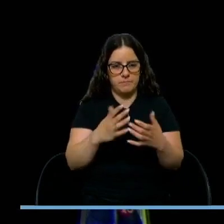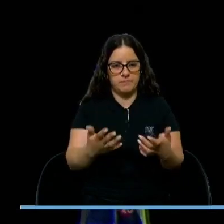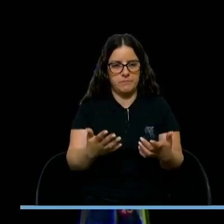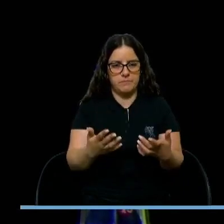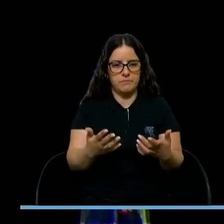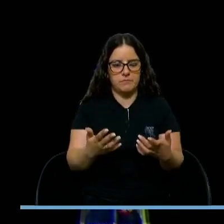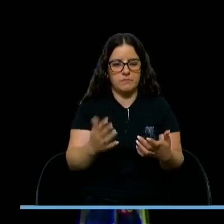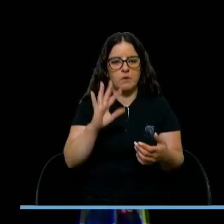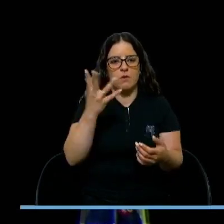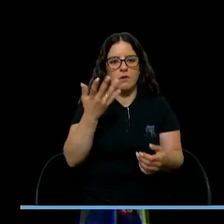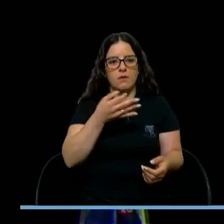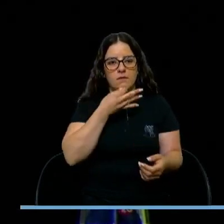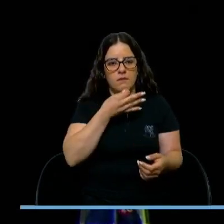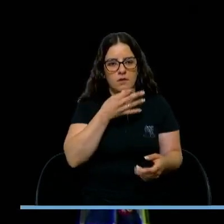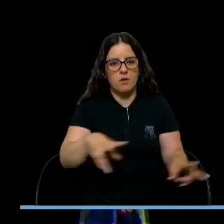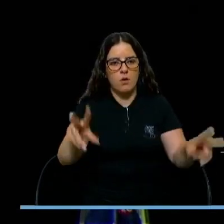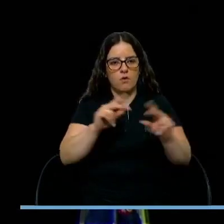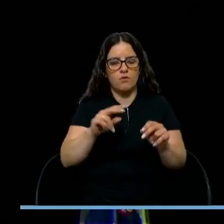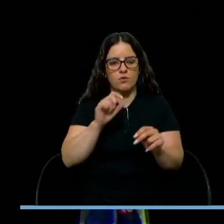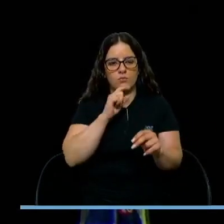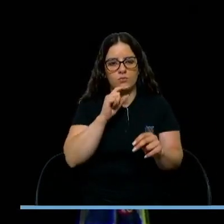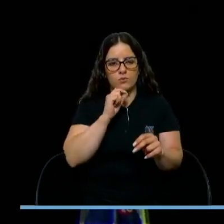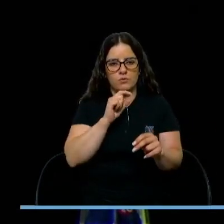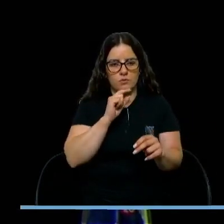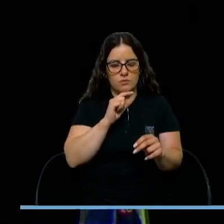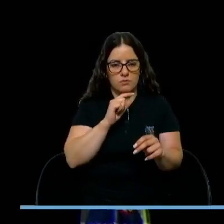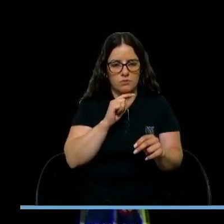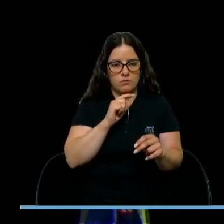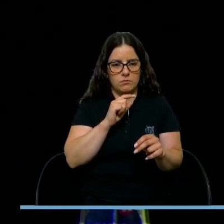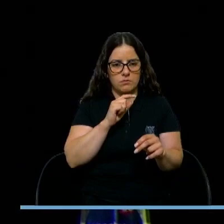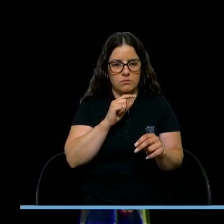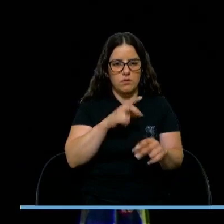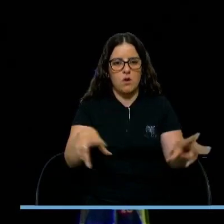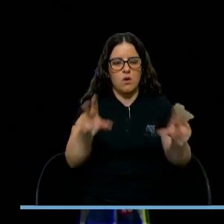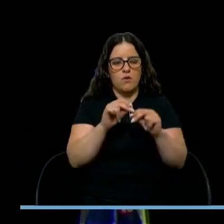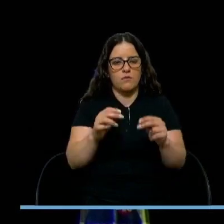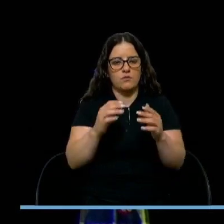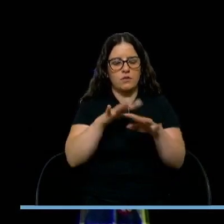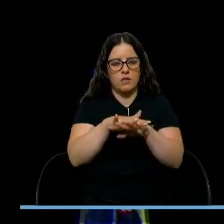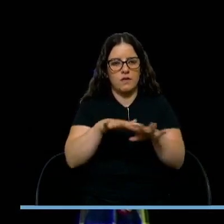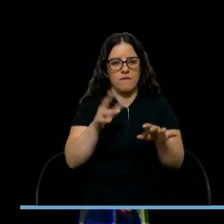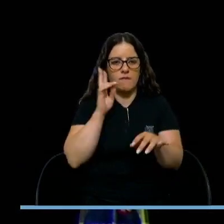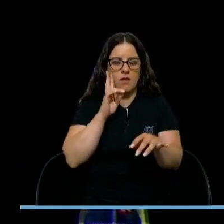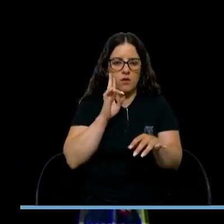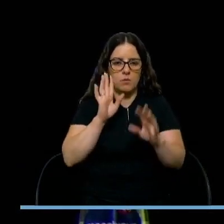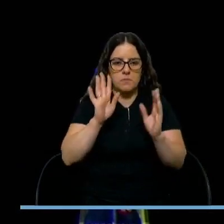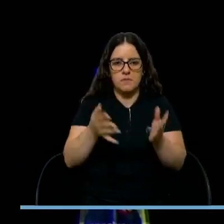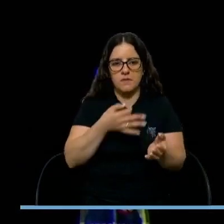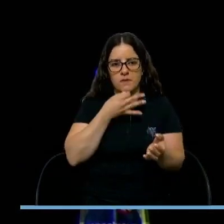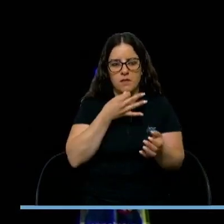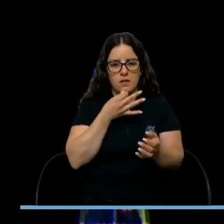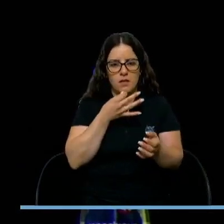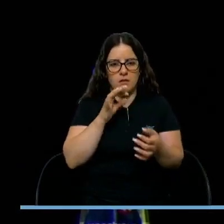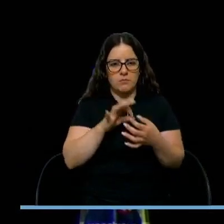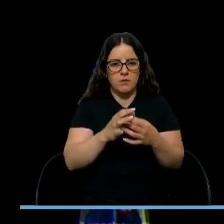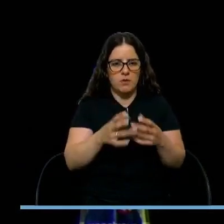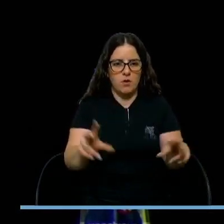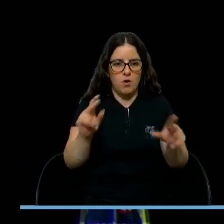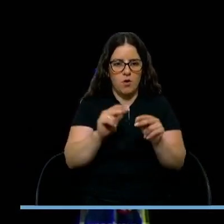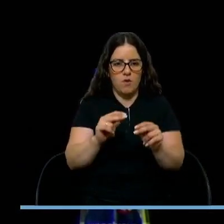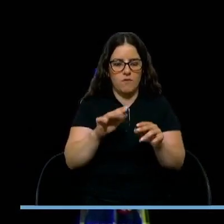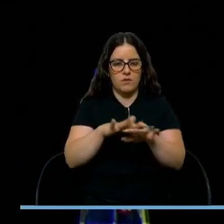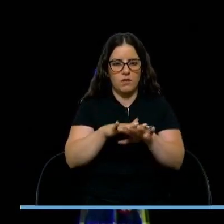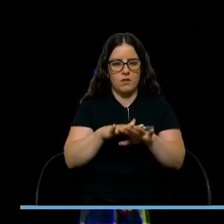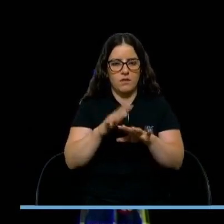level today. When we speak about new value chains, we have to speak about new